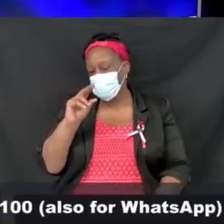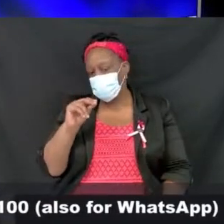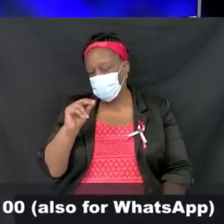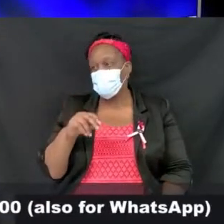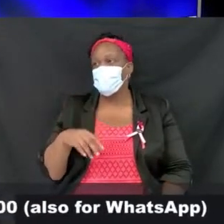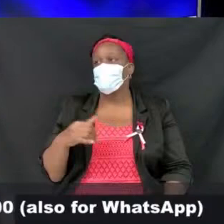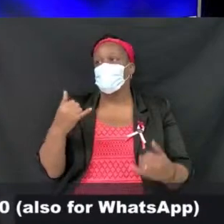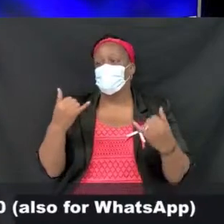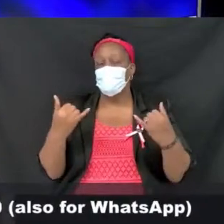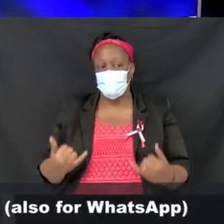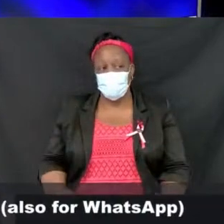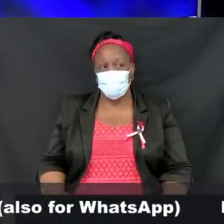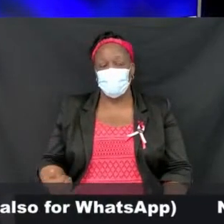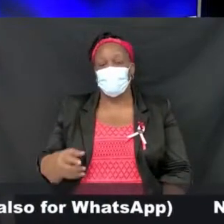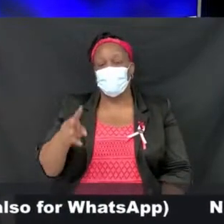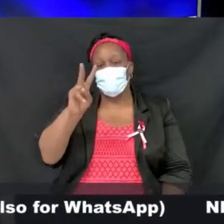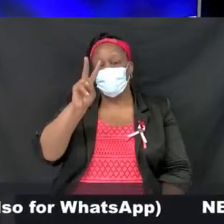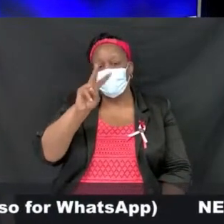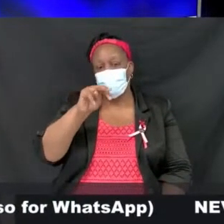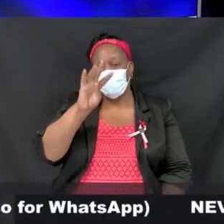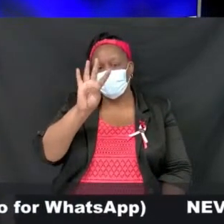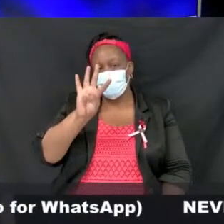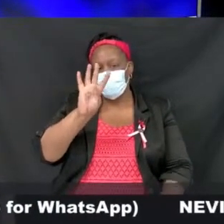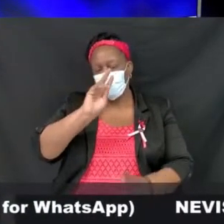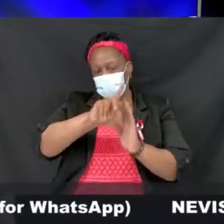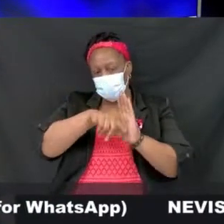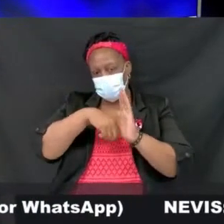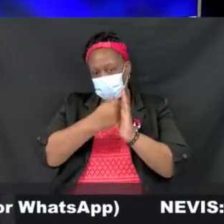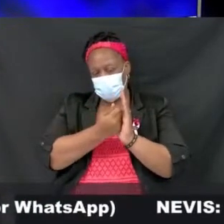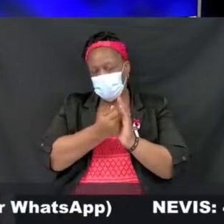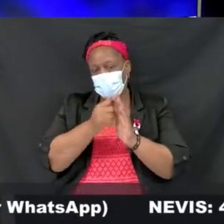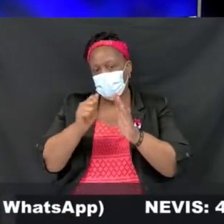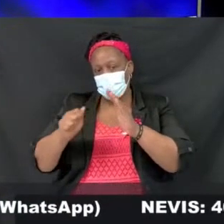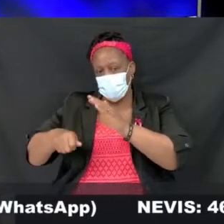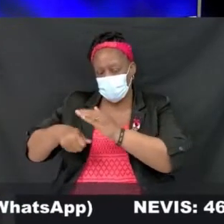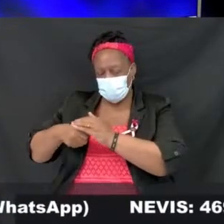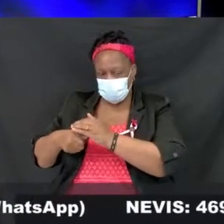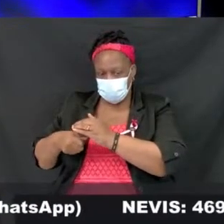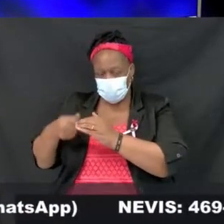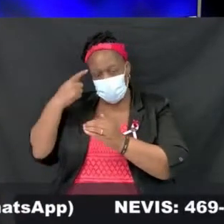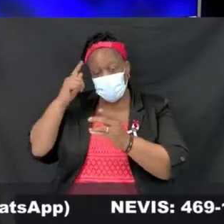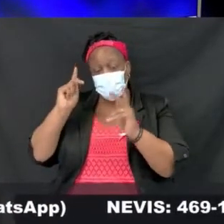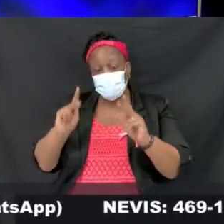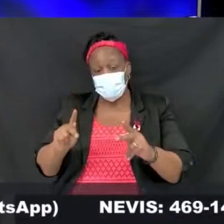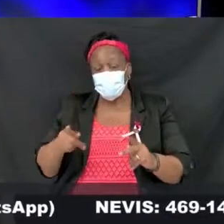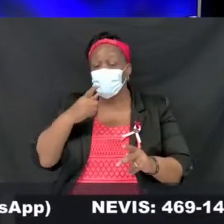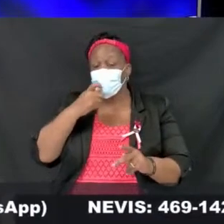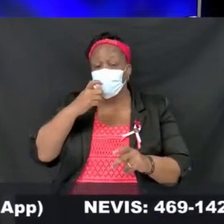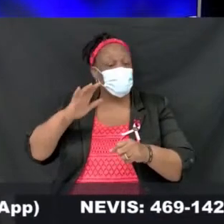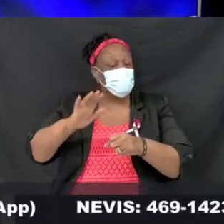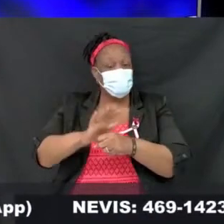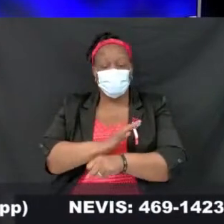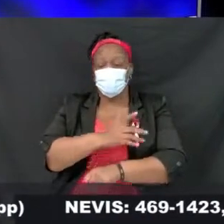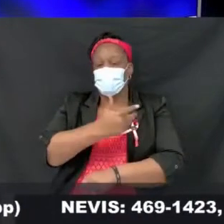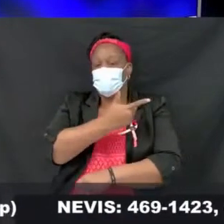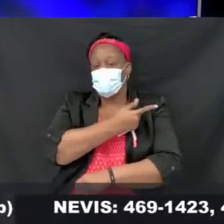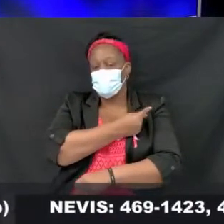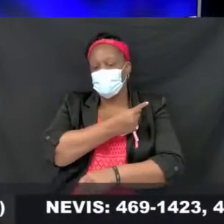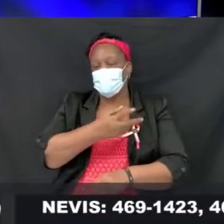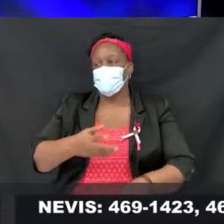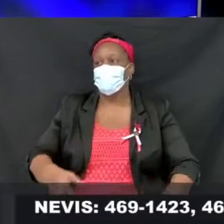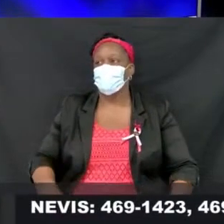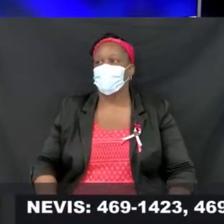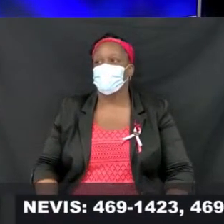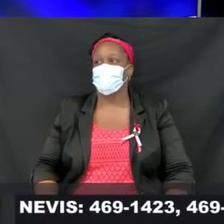that we have reached the state of vaccination, the topic has come up again, and we will be